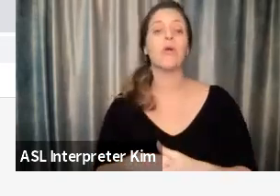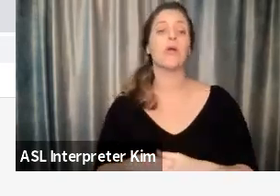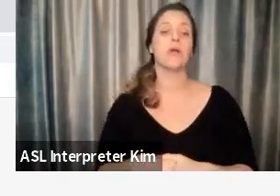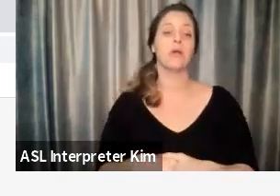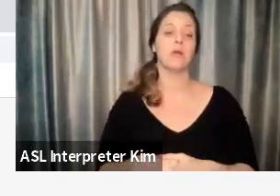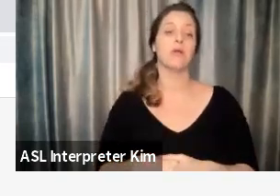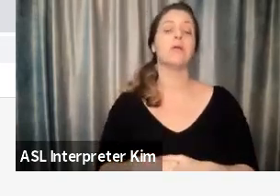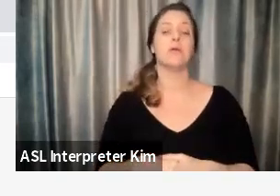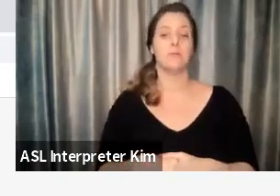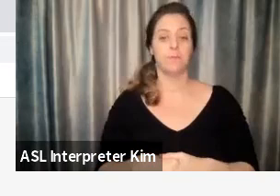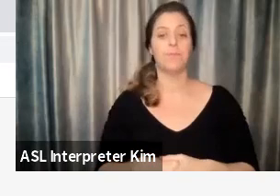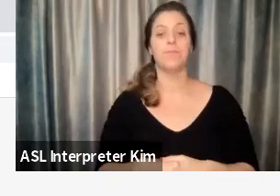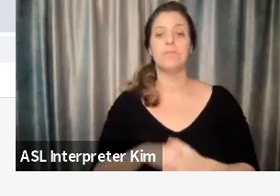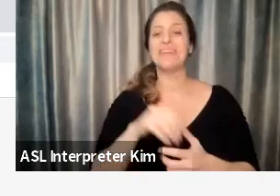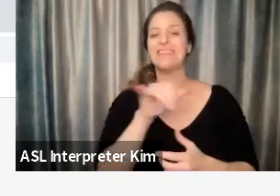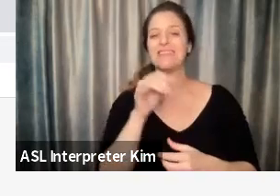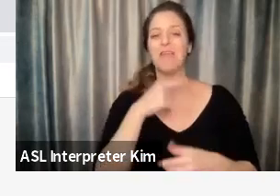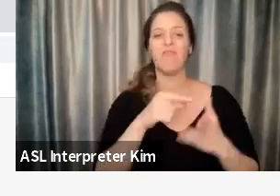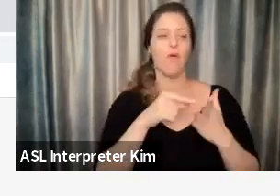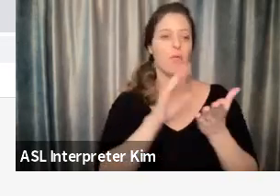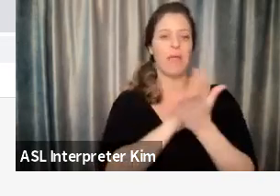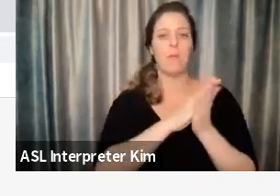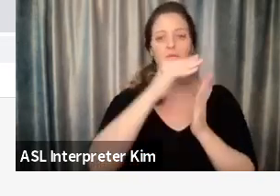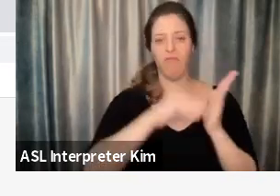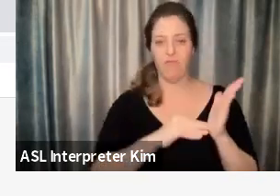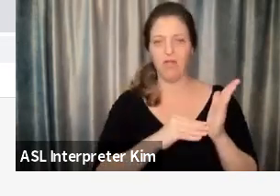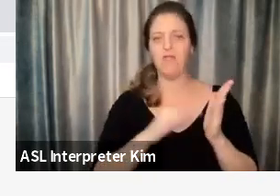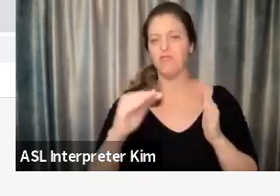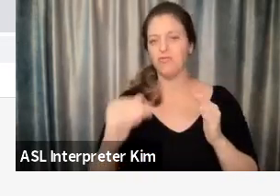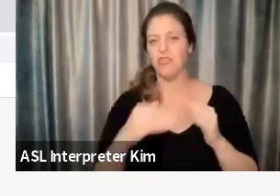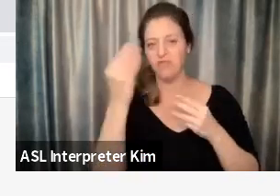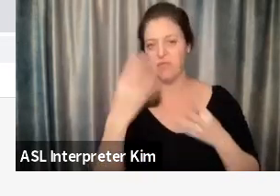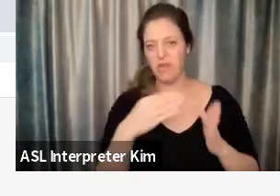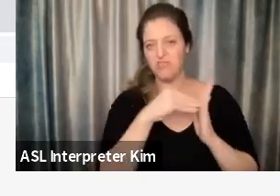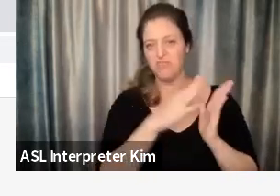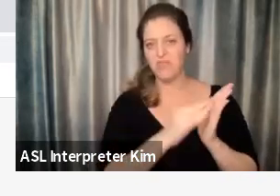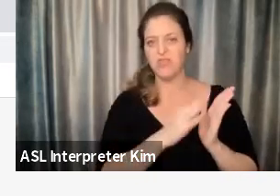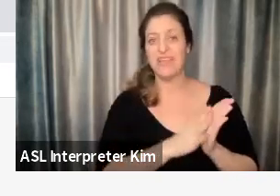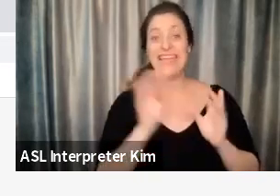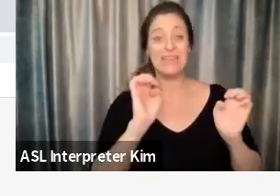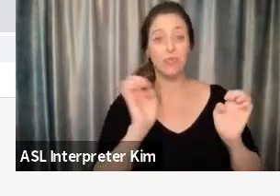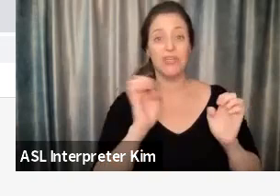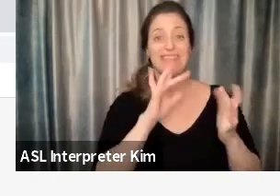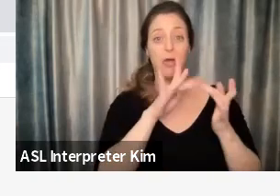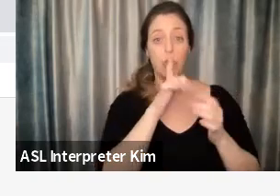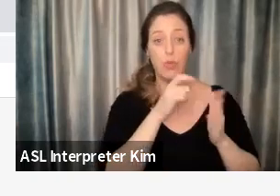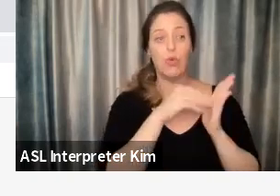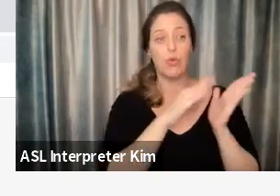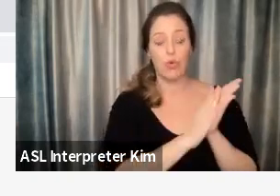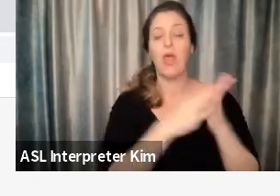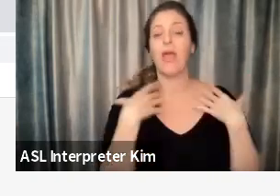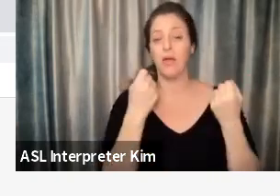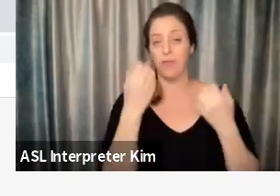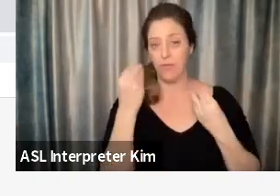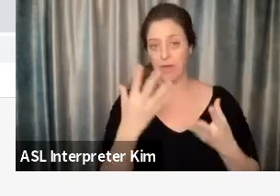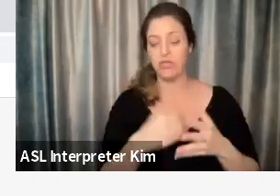do with a paper enrollment, put in your child's information, their emergency contacts, health